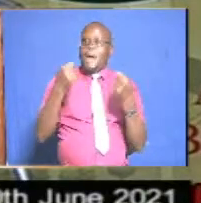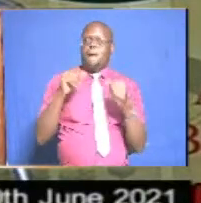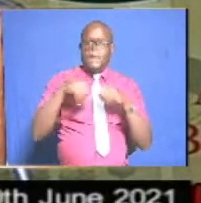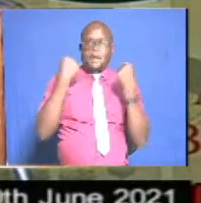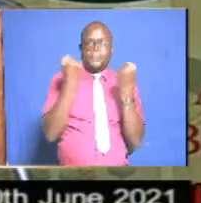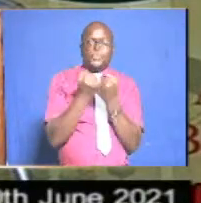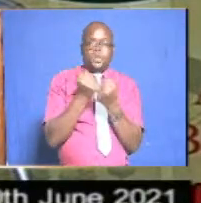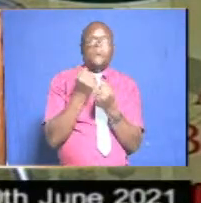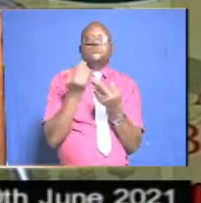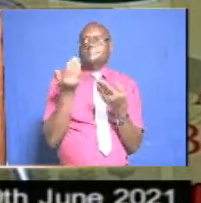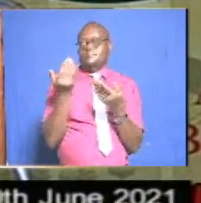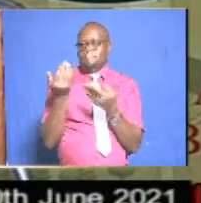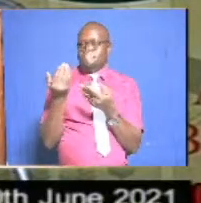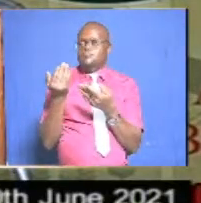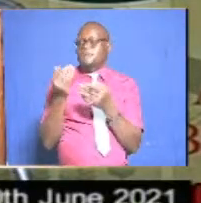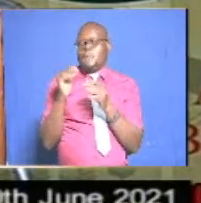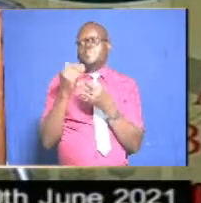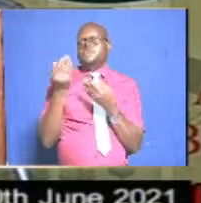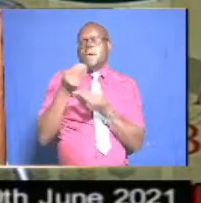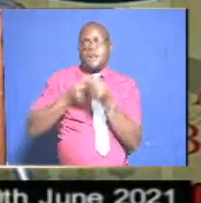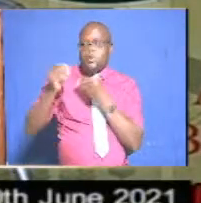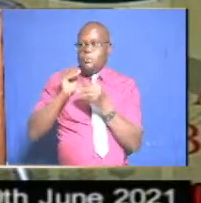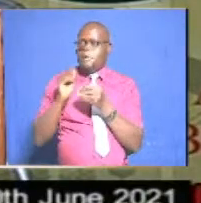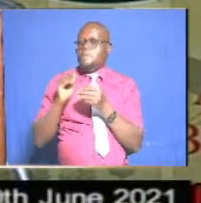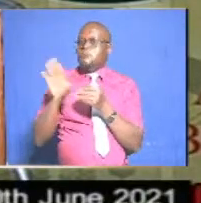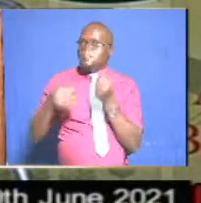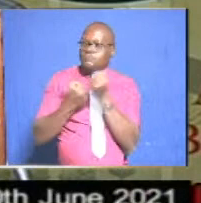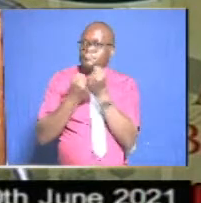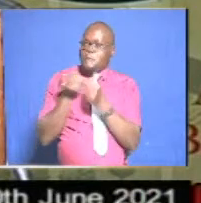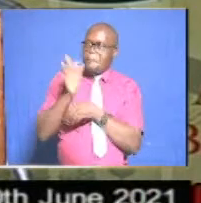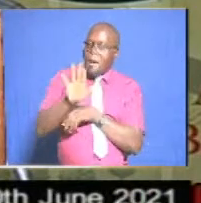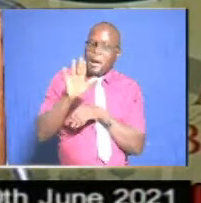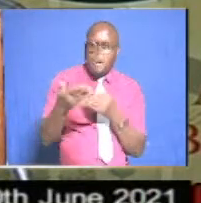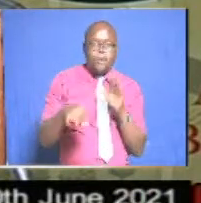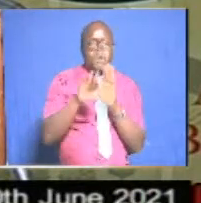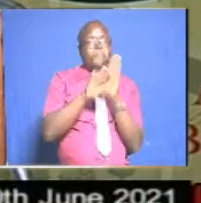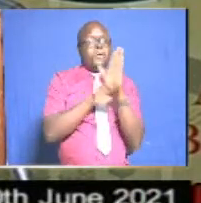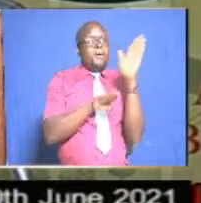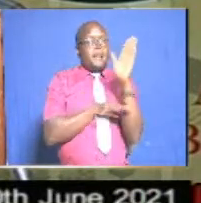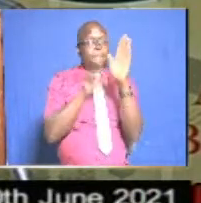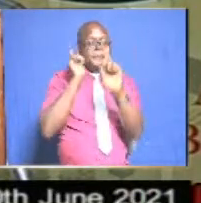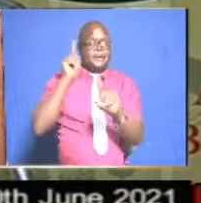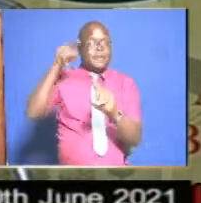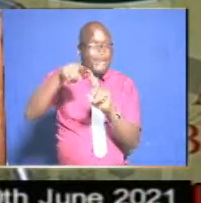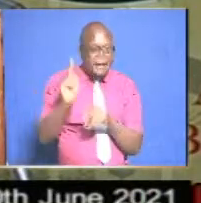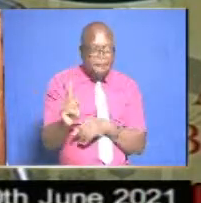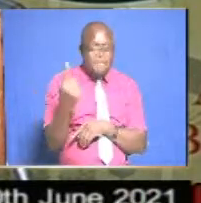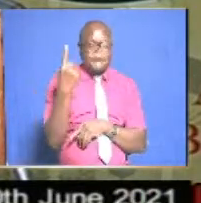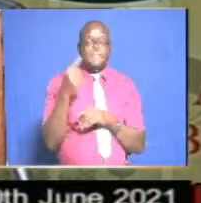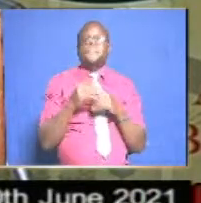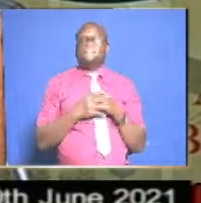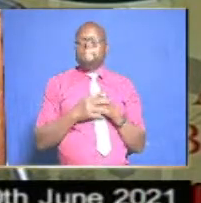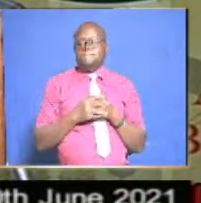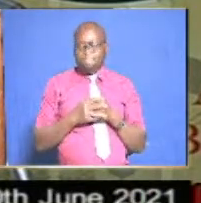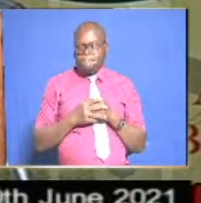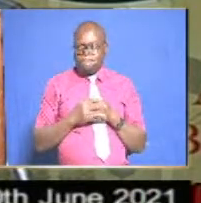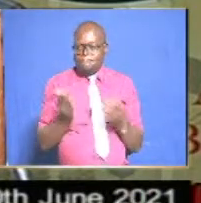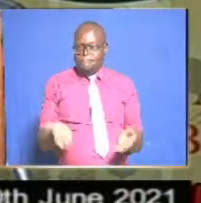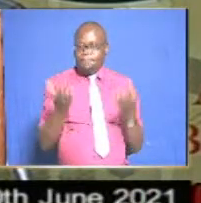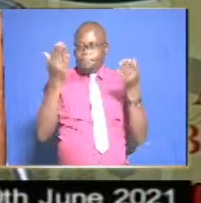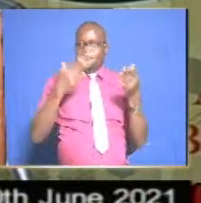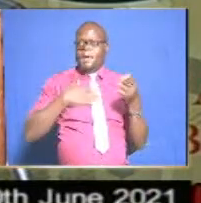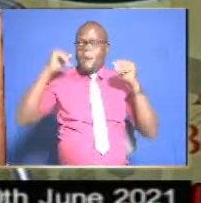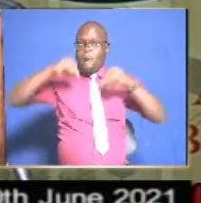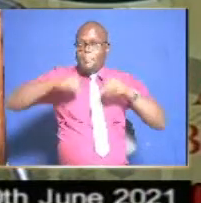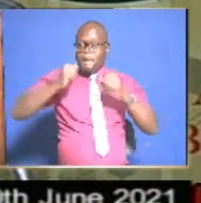and formulated an economic recovery strategy program that targeted, first, enhancing our ability